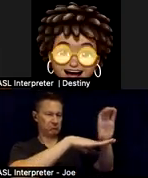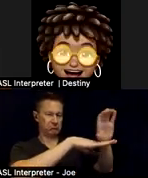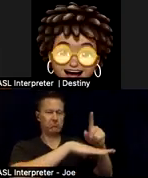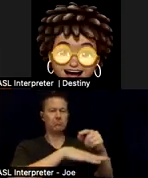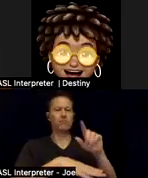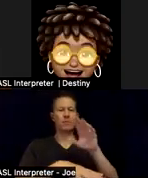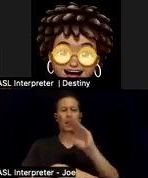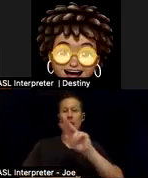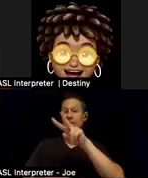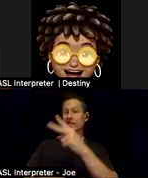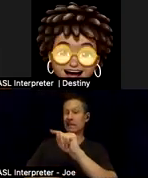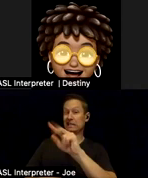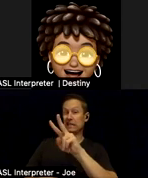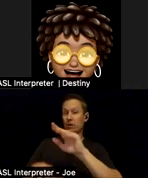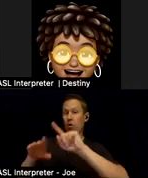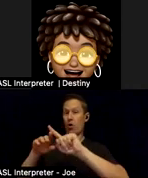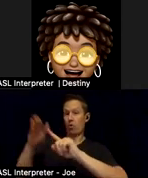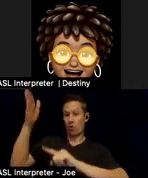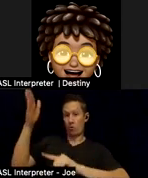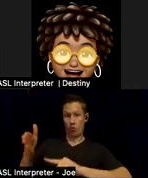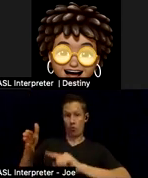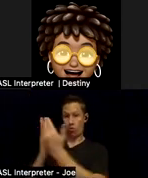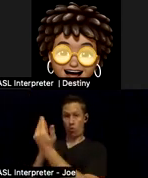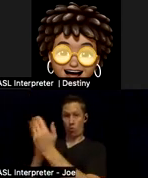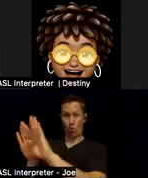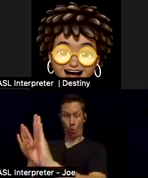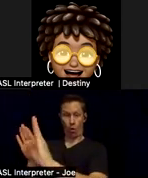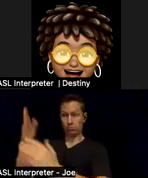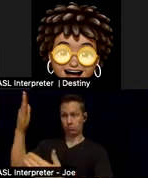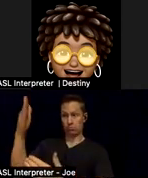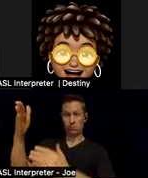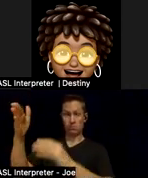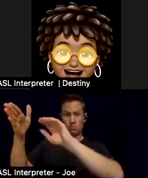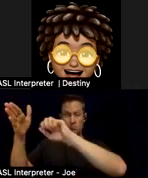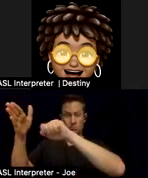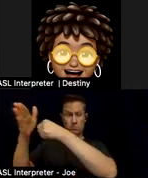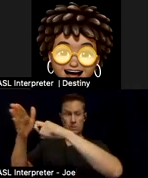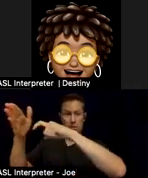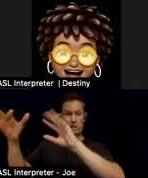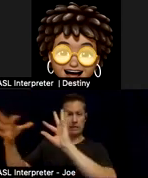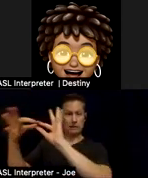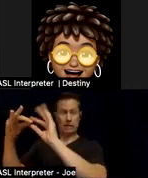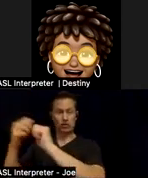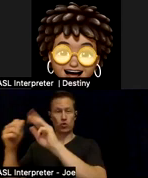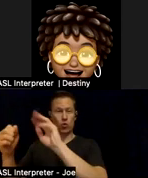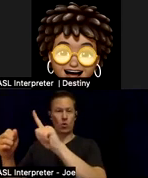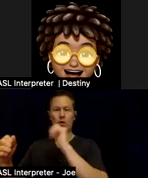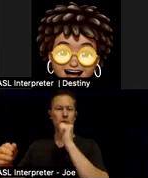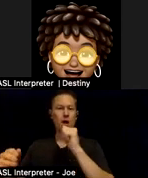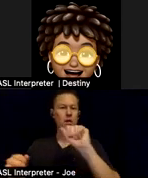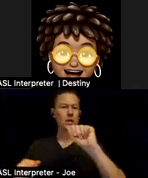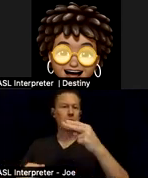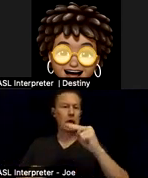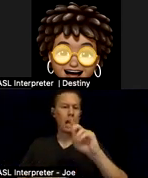concrete wall, that was attached just hanging on the wall. But I guarantee you it was not hanging on the wall with an adhesive fastener. It was